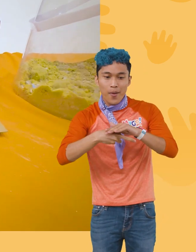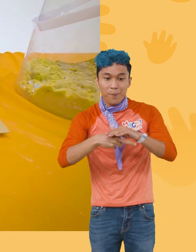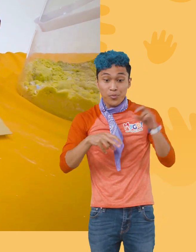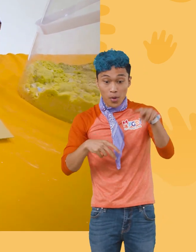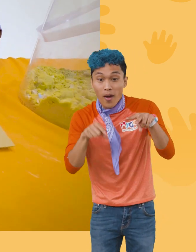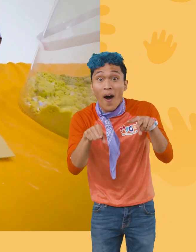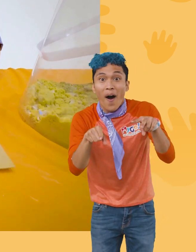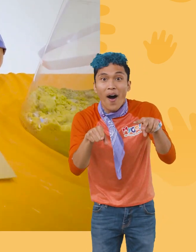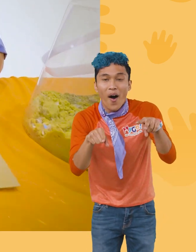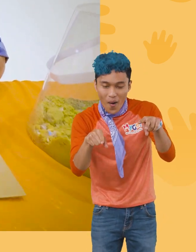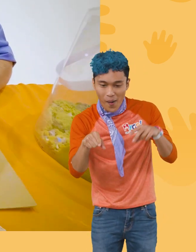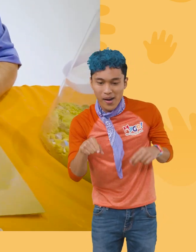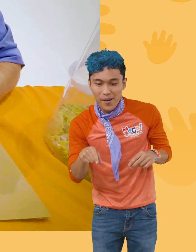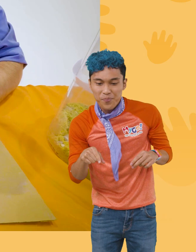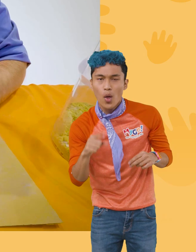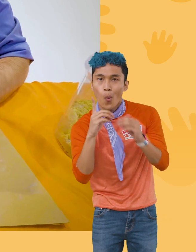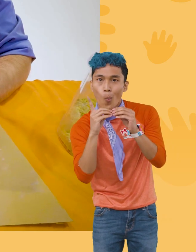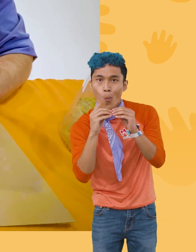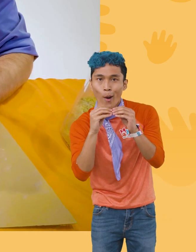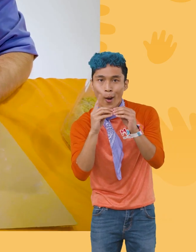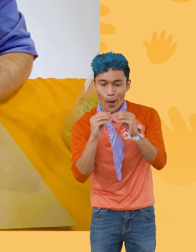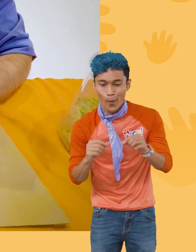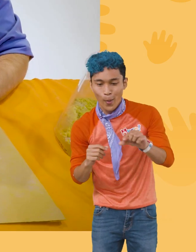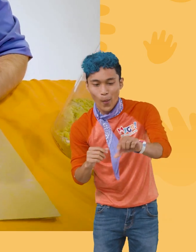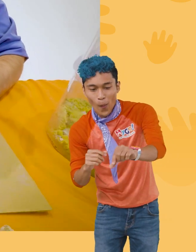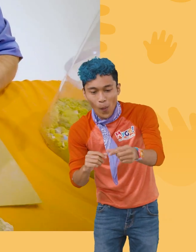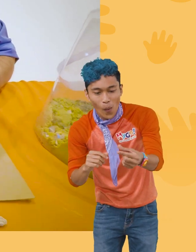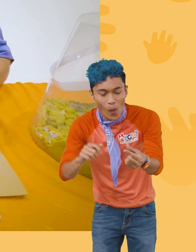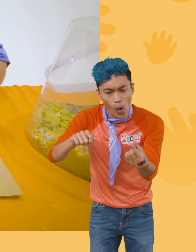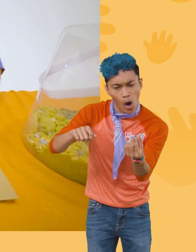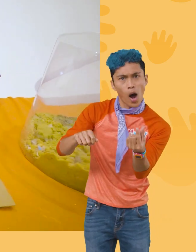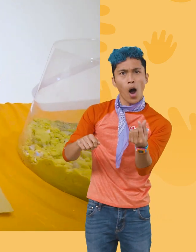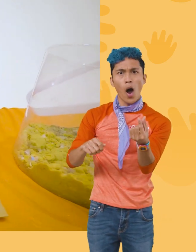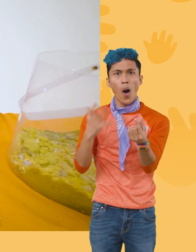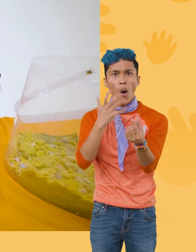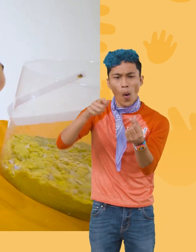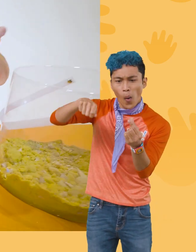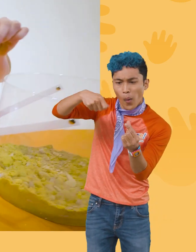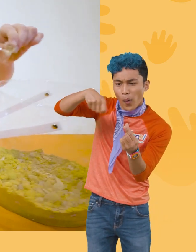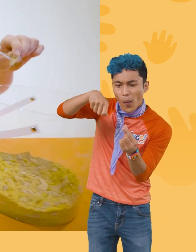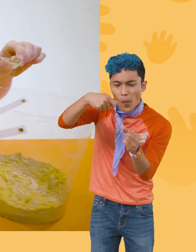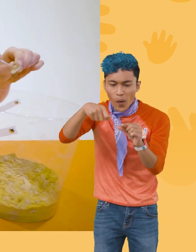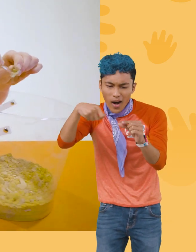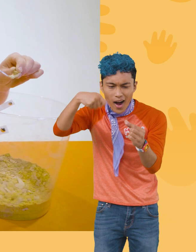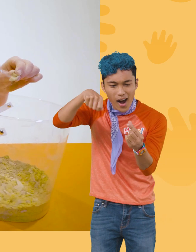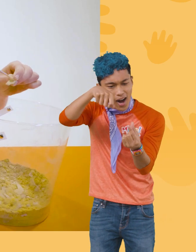look right here. Yeah, here's one more. Wow. Need to brush it